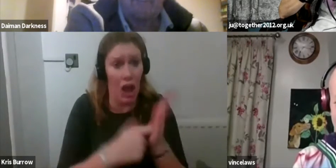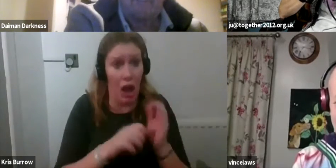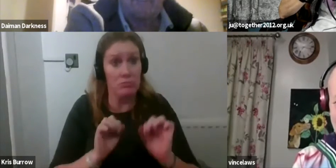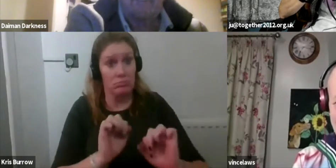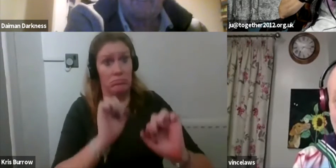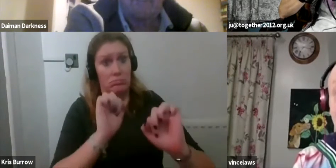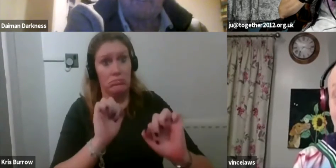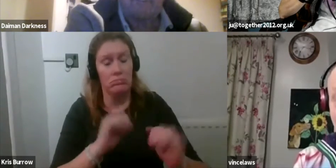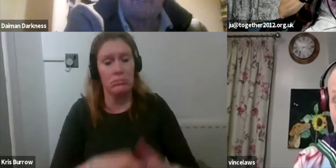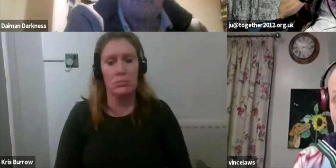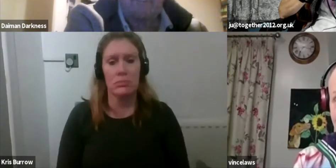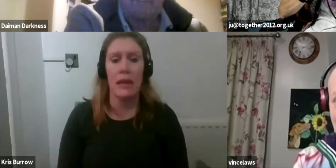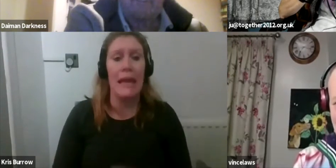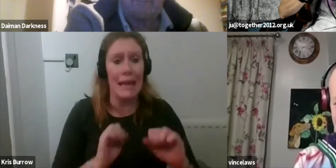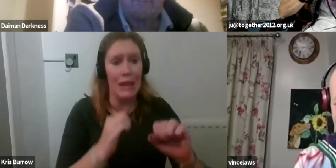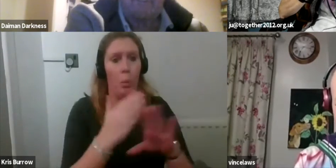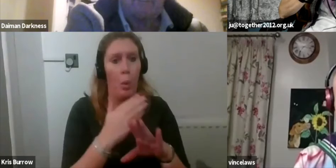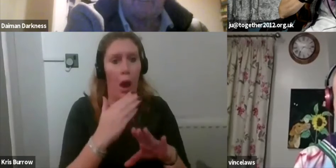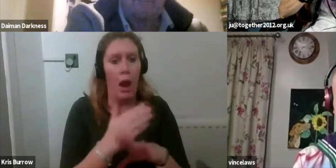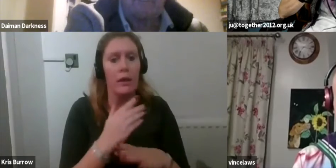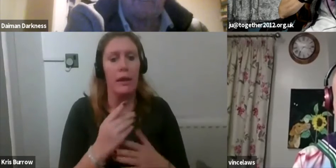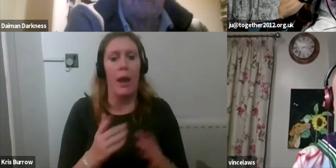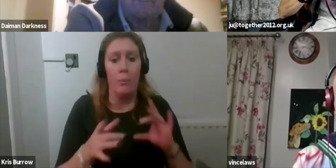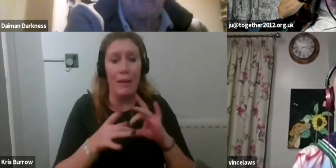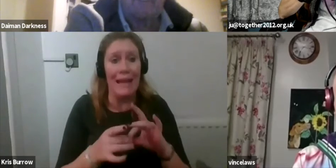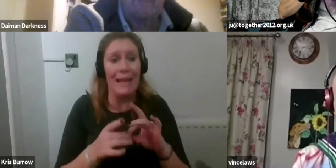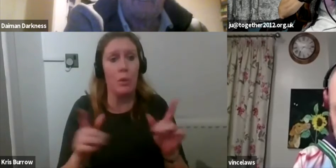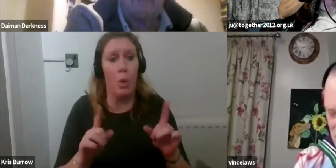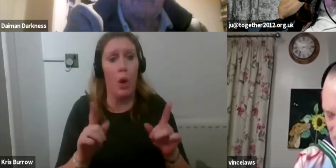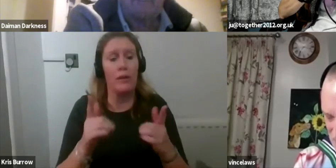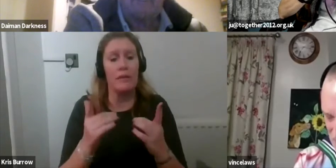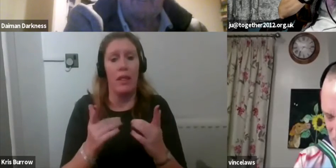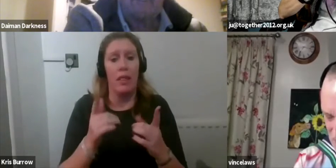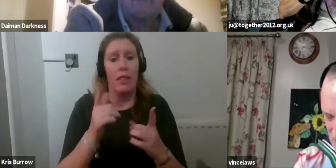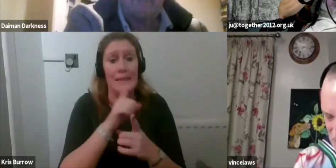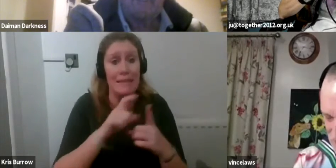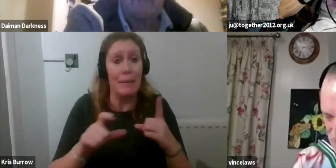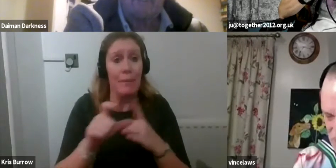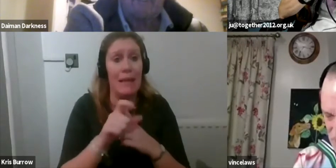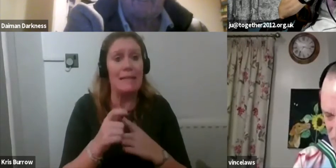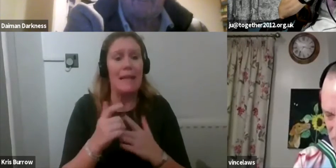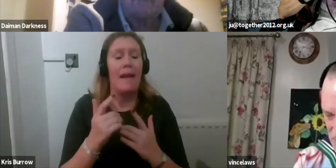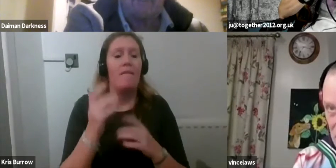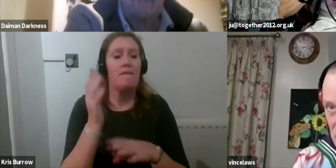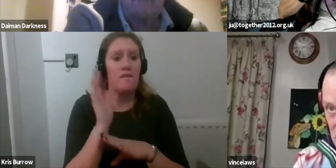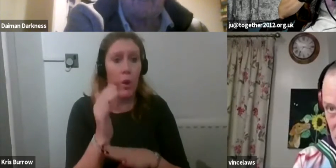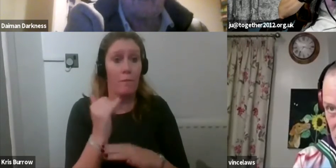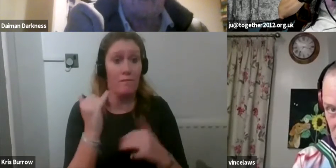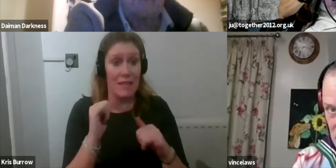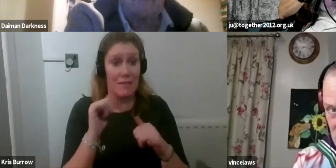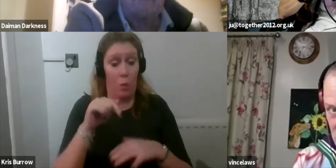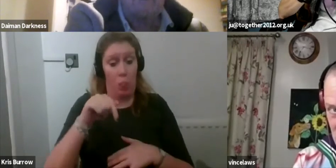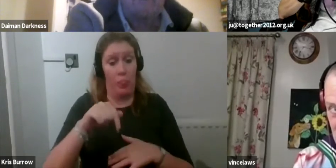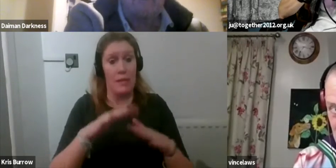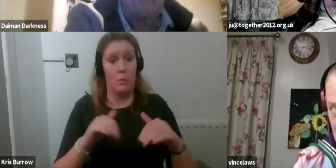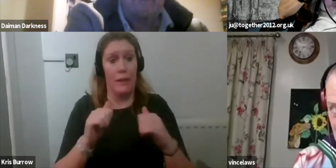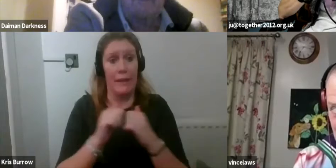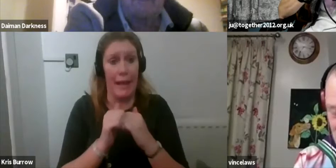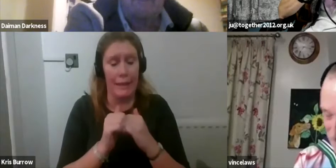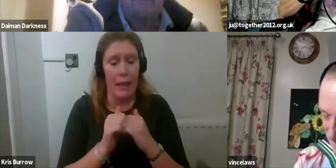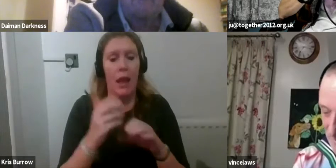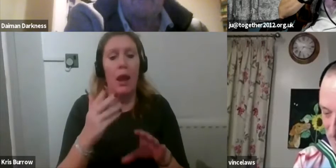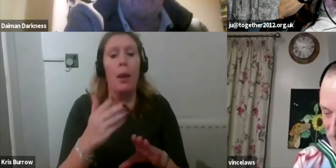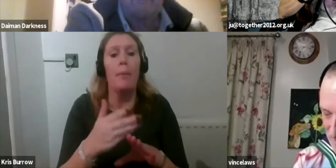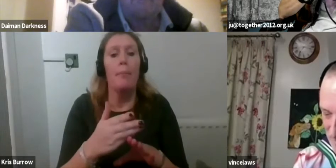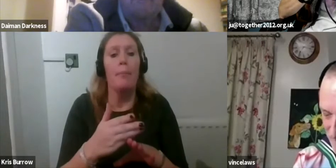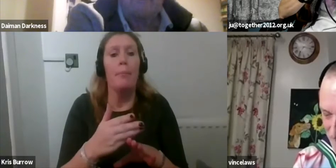Together 2020 Disability Film Festival. But finally, before we sit back, relax,